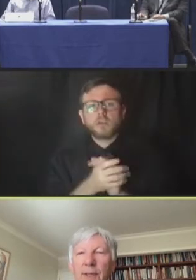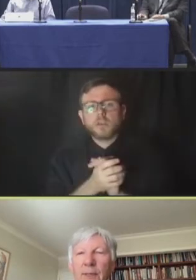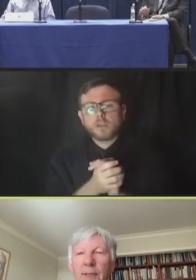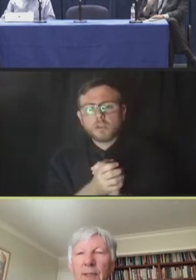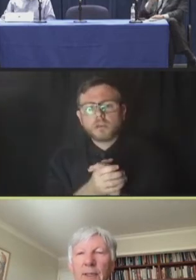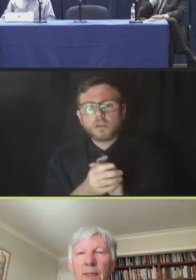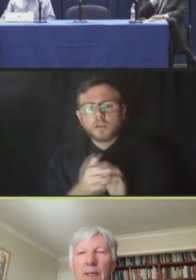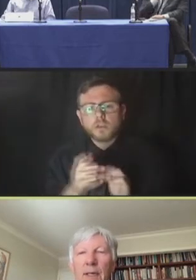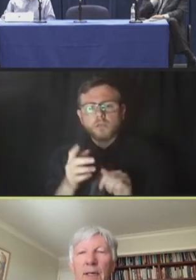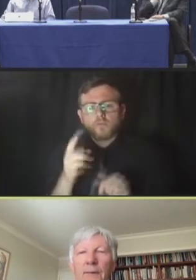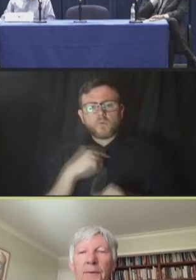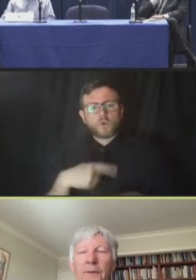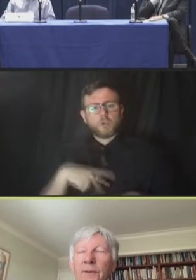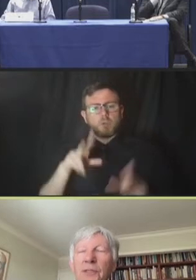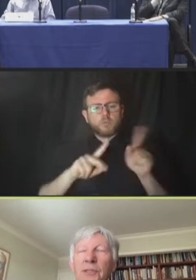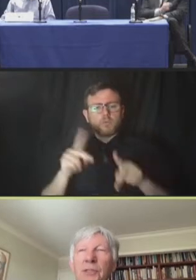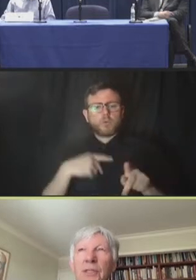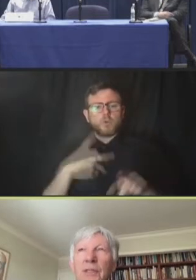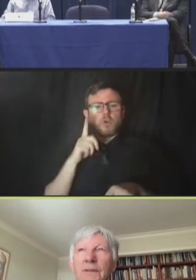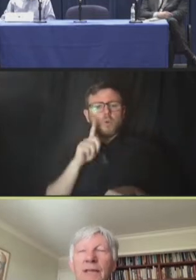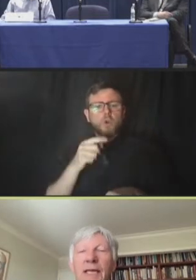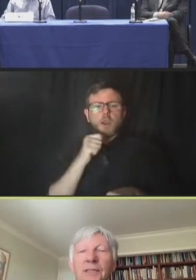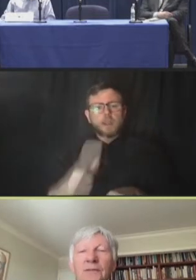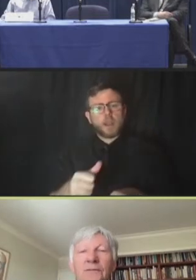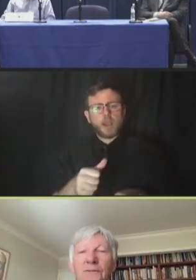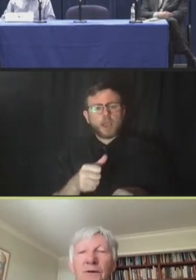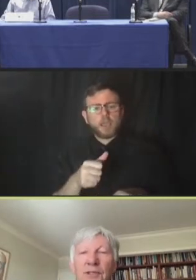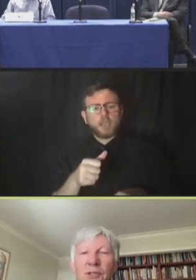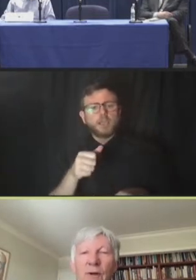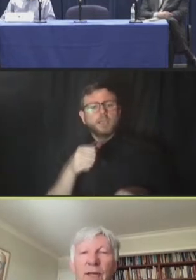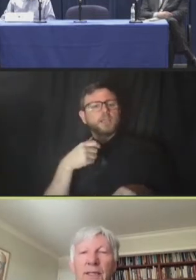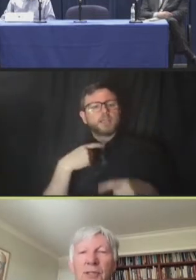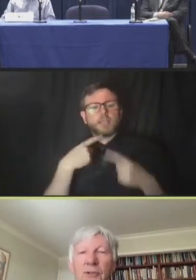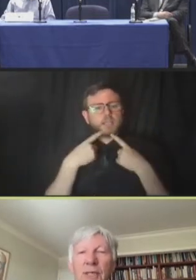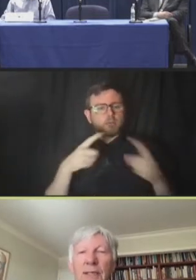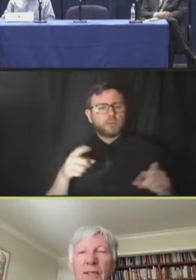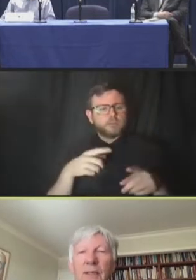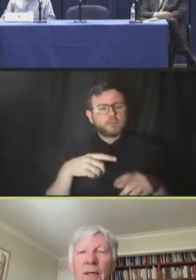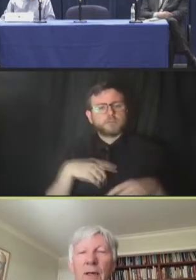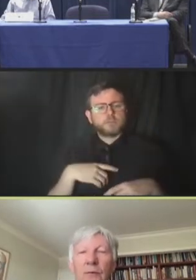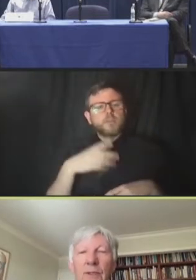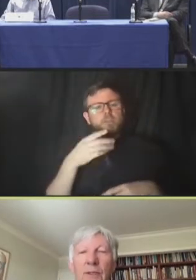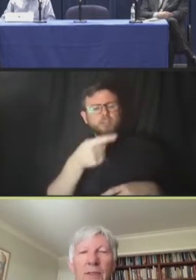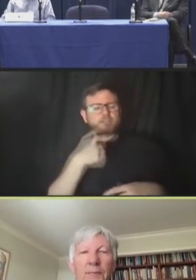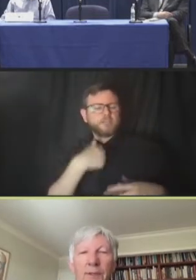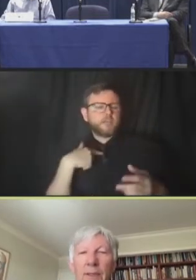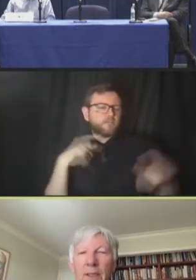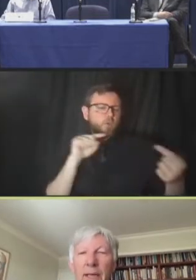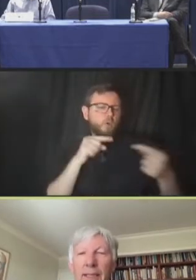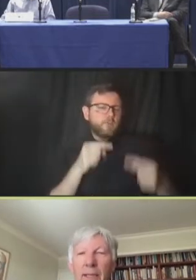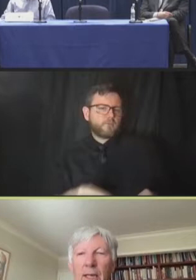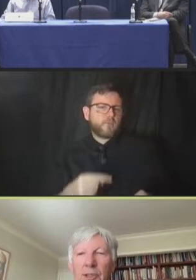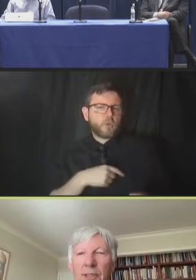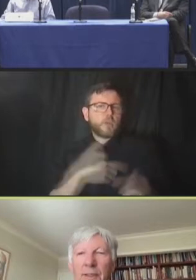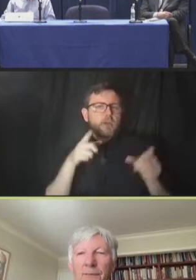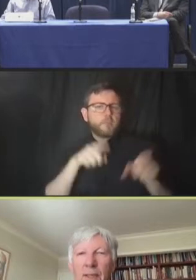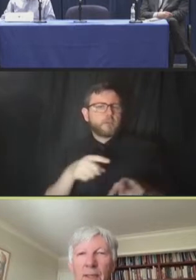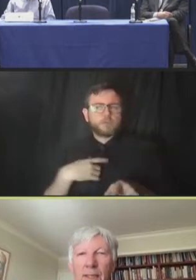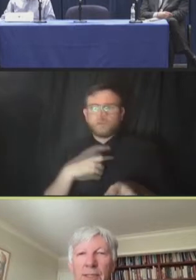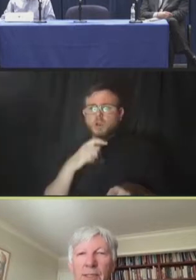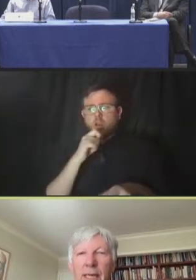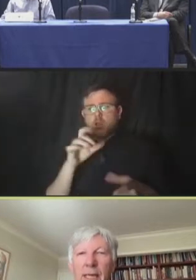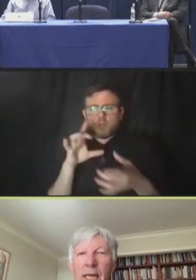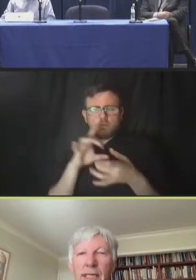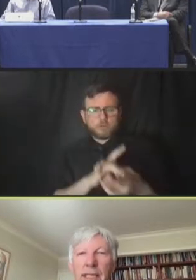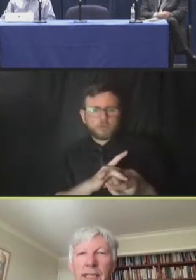to the public, this is actually very strongly associated with political ideology.